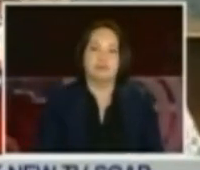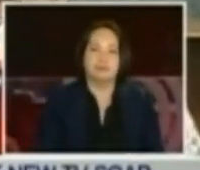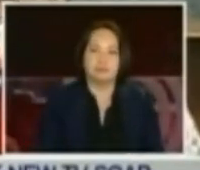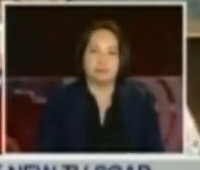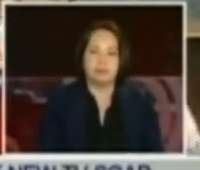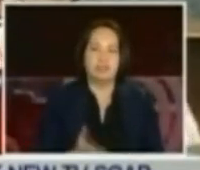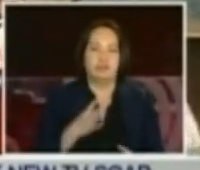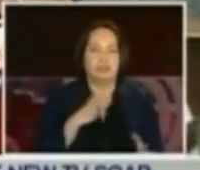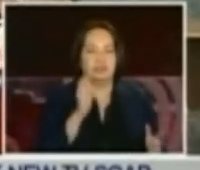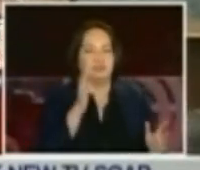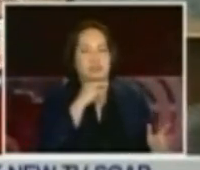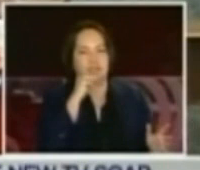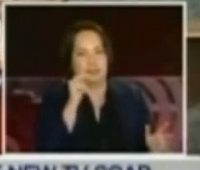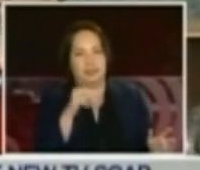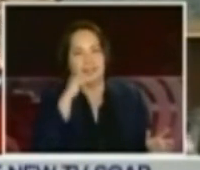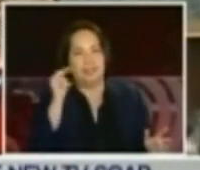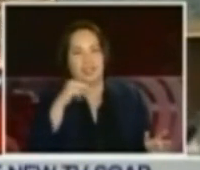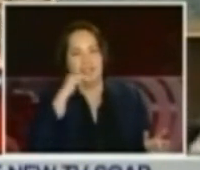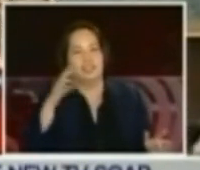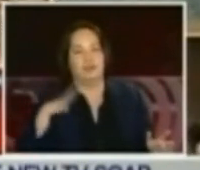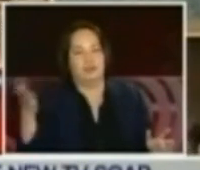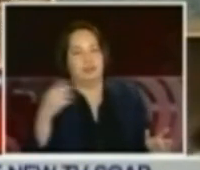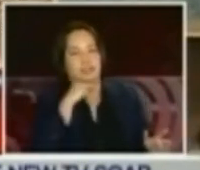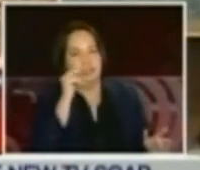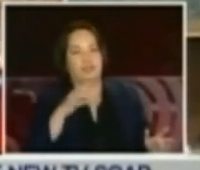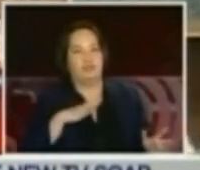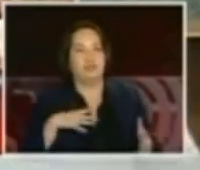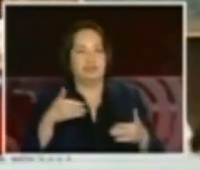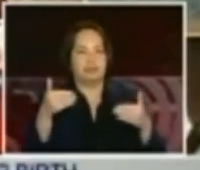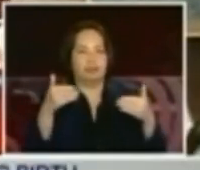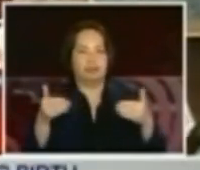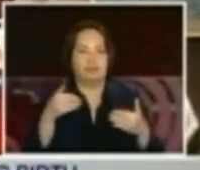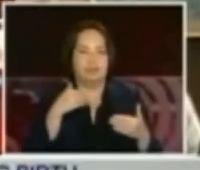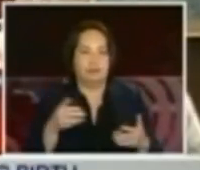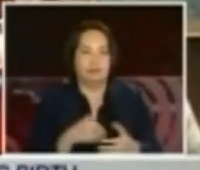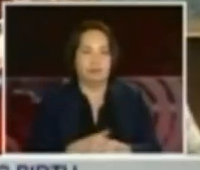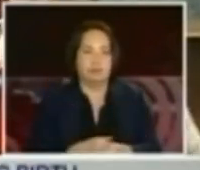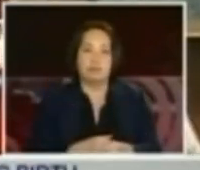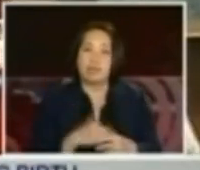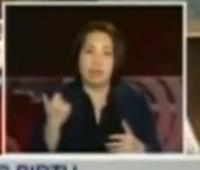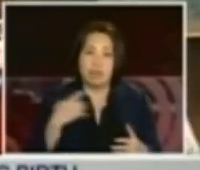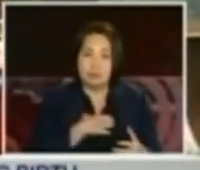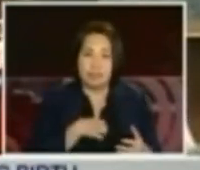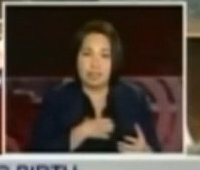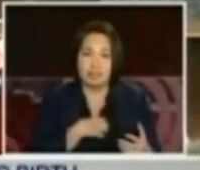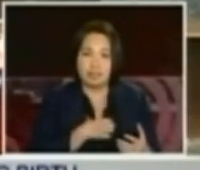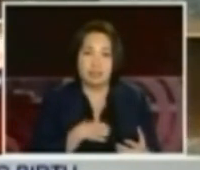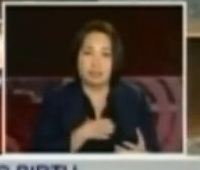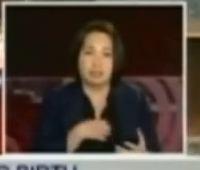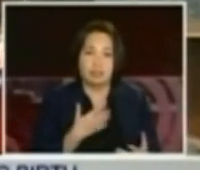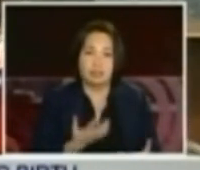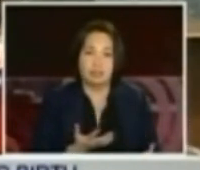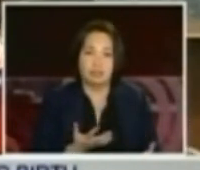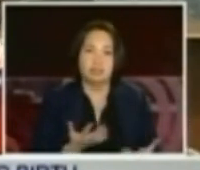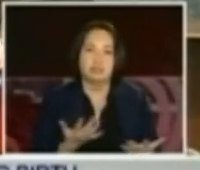I withdraw the request, Mr. President. Right. I continue with the motion. You called for the previous question. Is there any objection? The